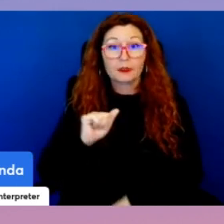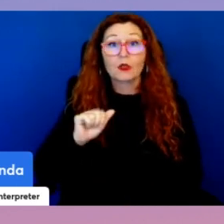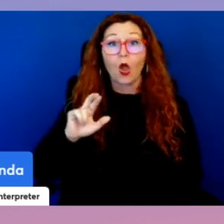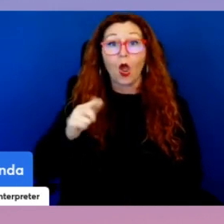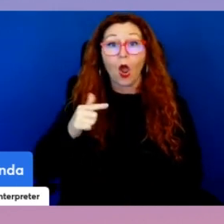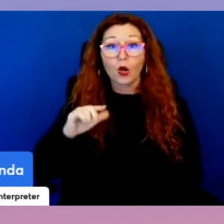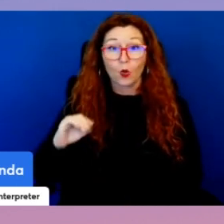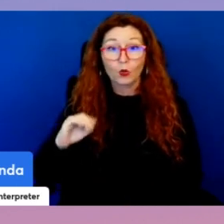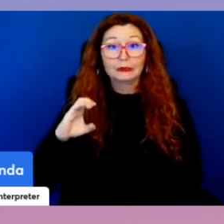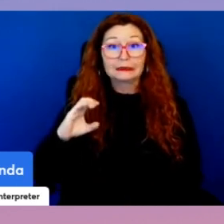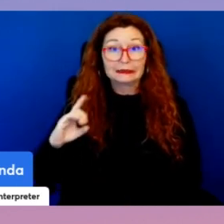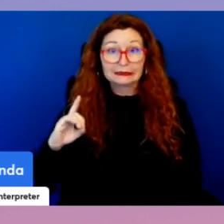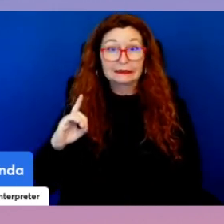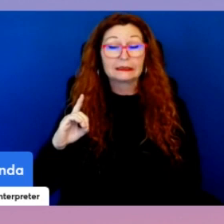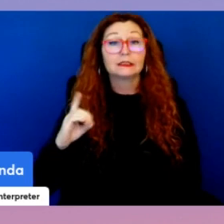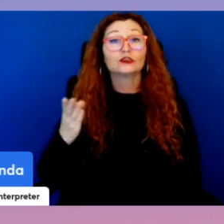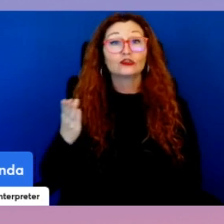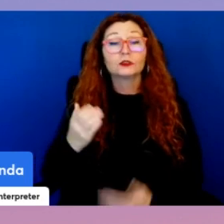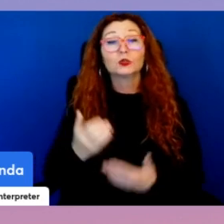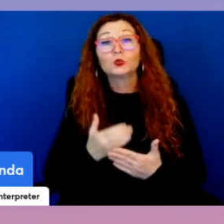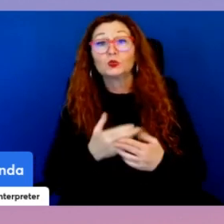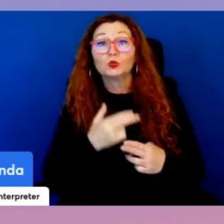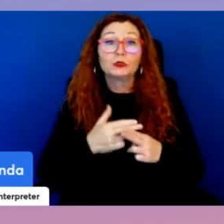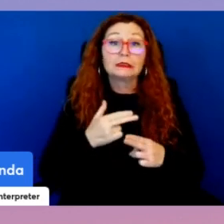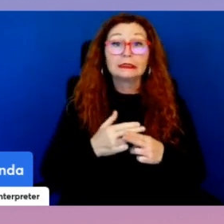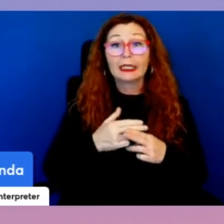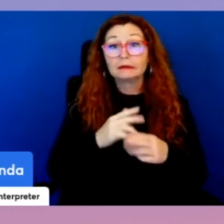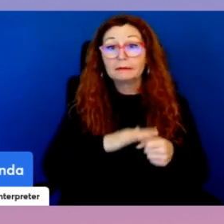let's create a new namespace, call it ArgoCD.